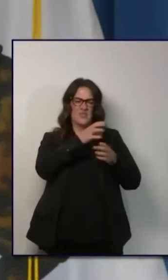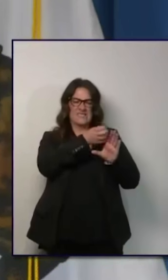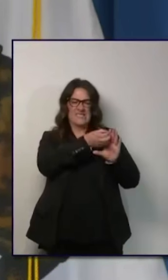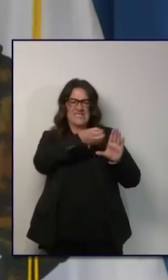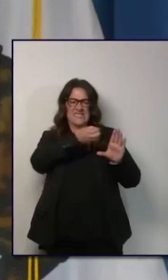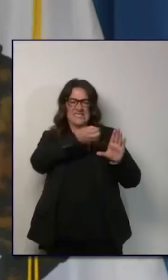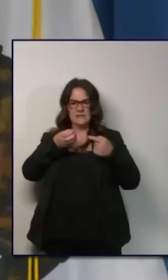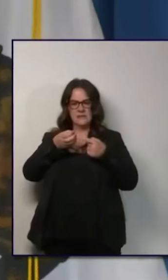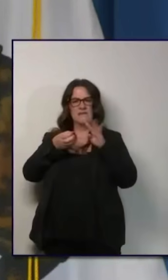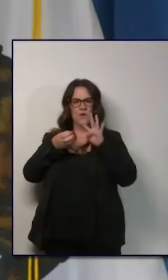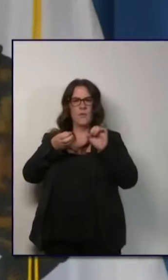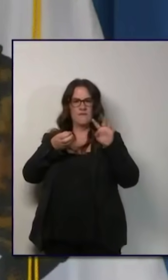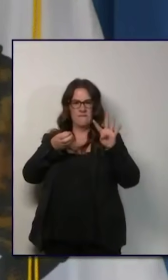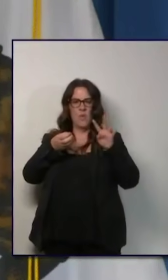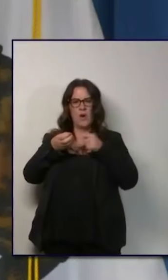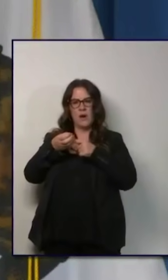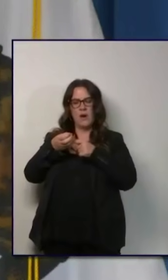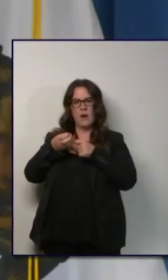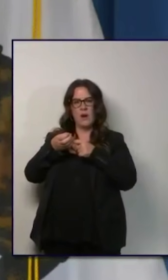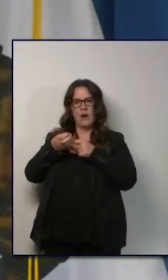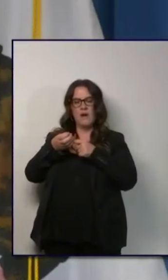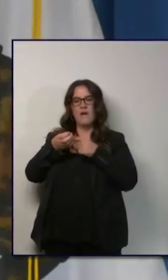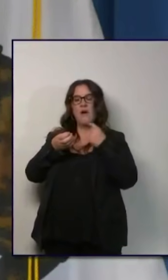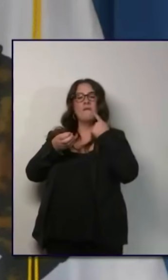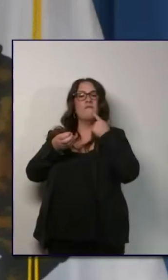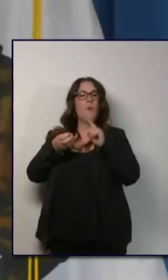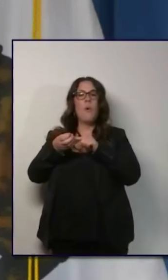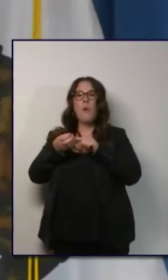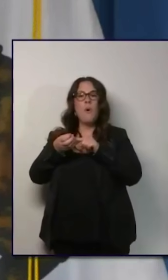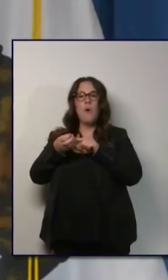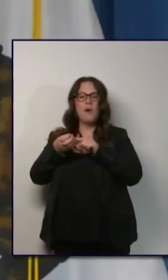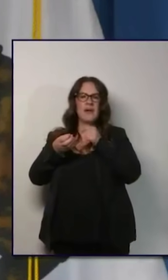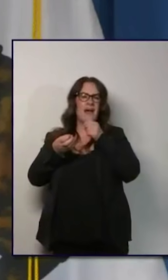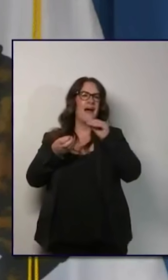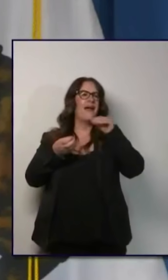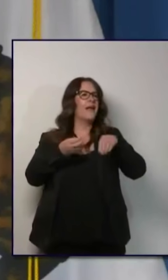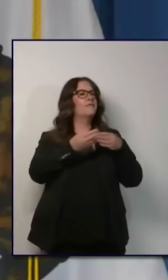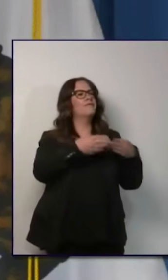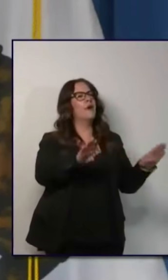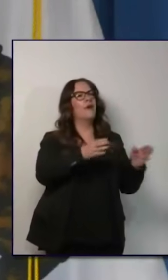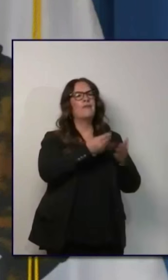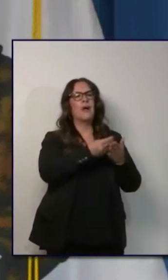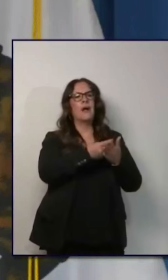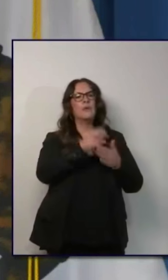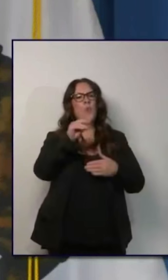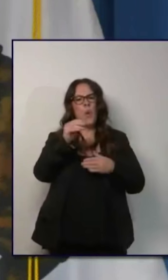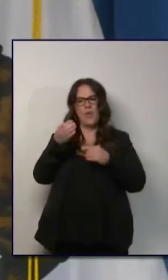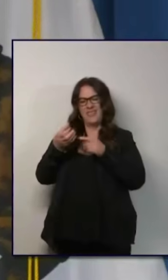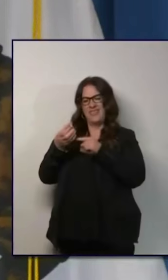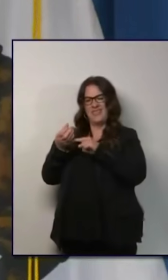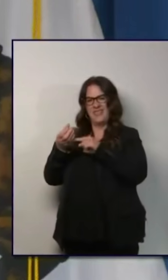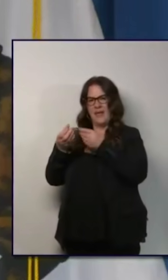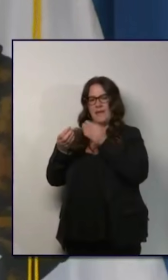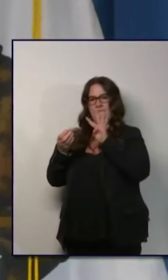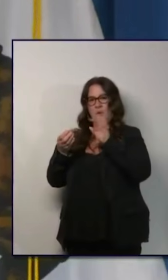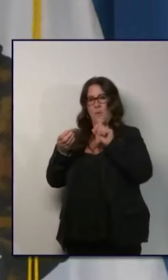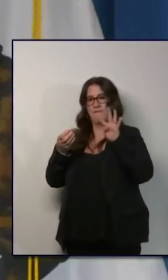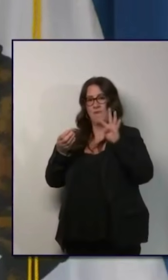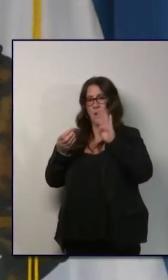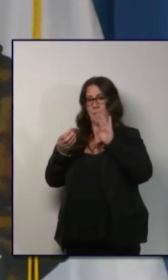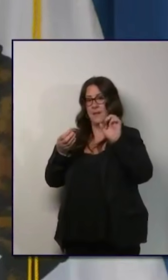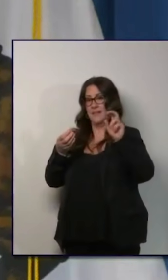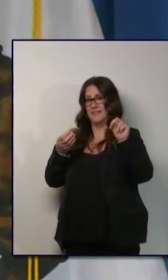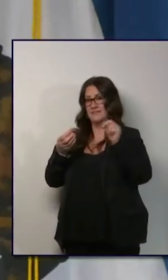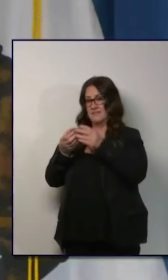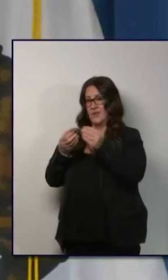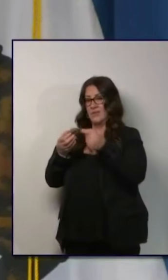real time and put that money, rather than in the general fund, we're going to put it into public education, $4.4 billion, to address